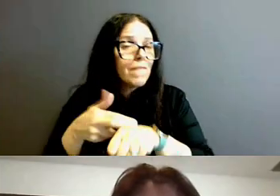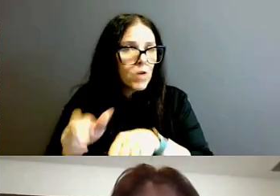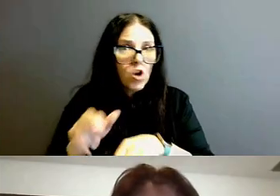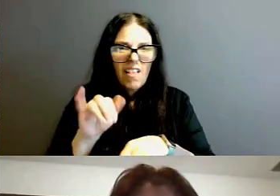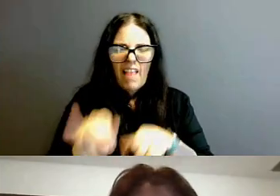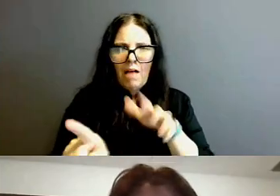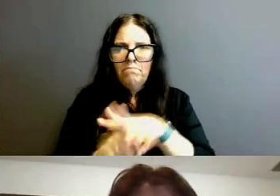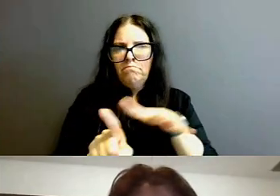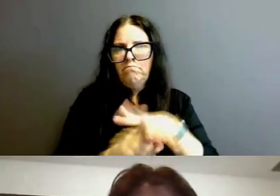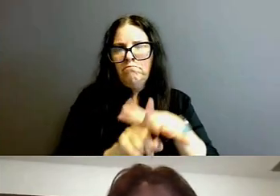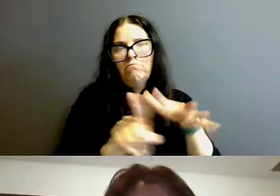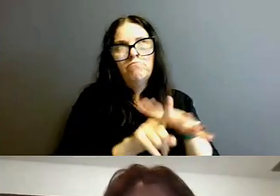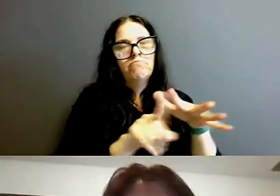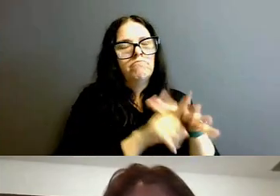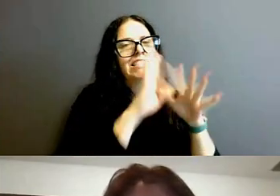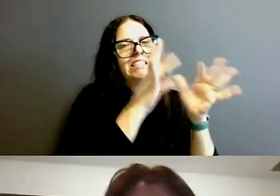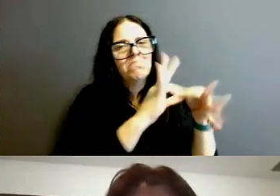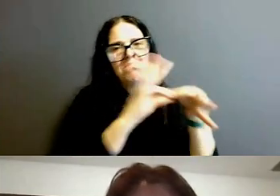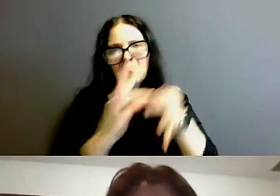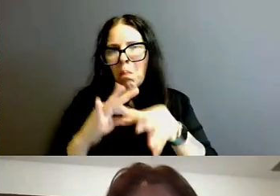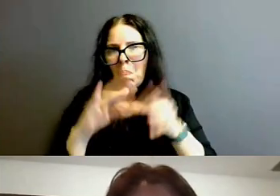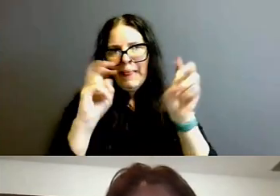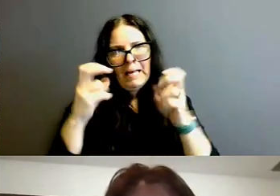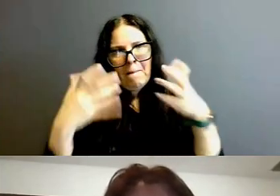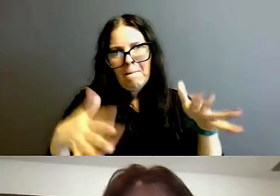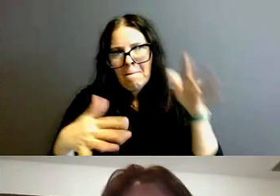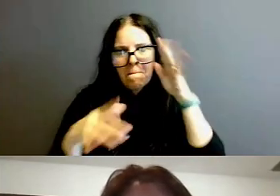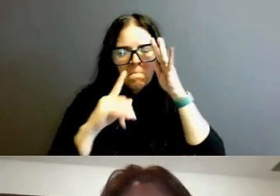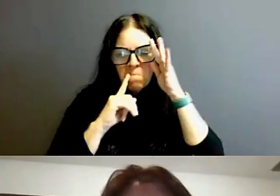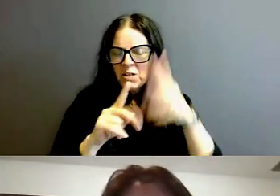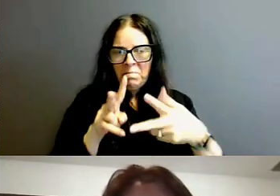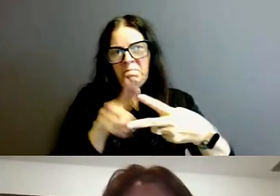about every podcast. And those are things that,